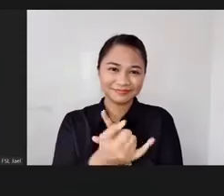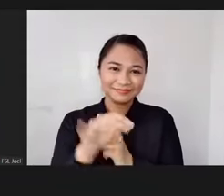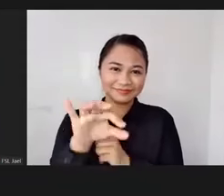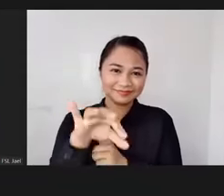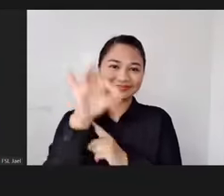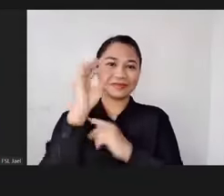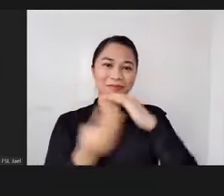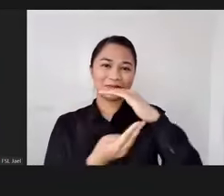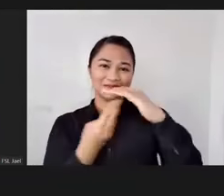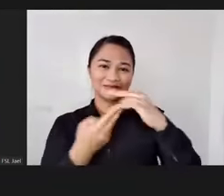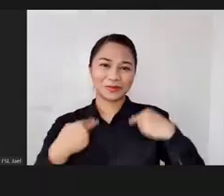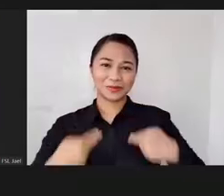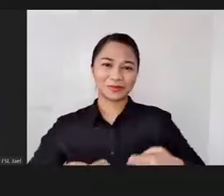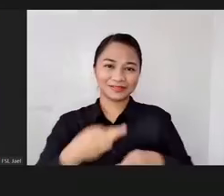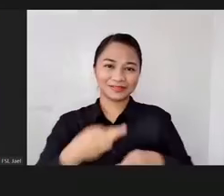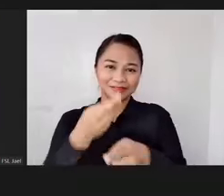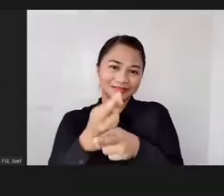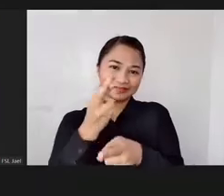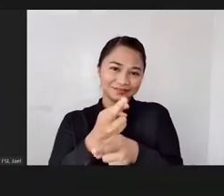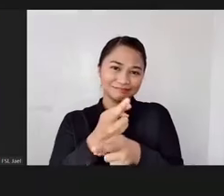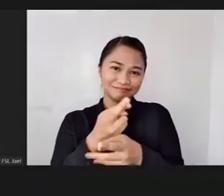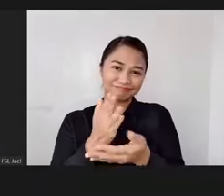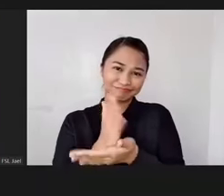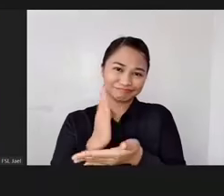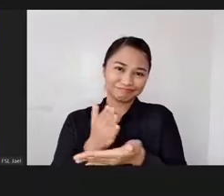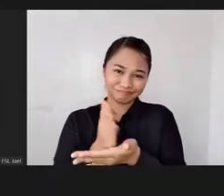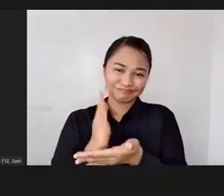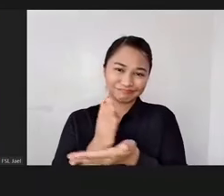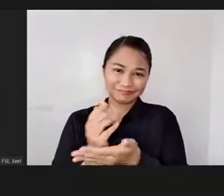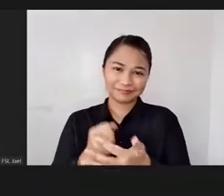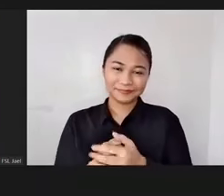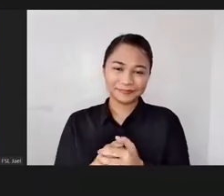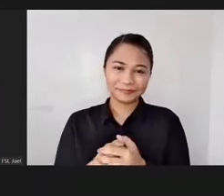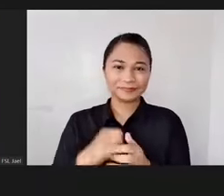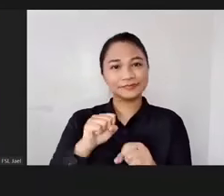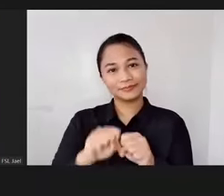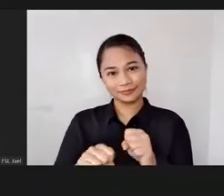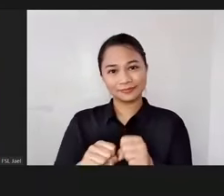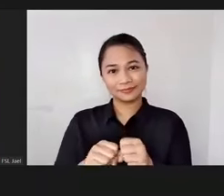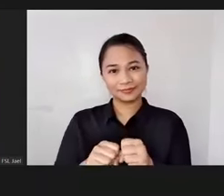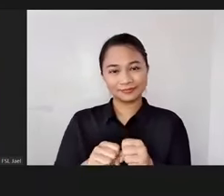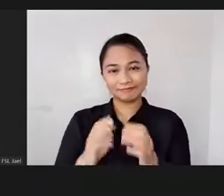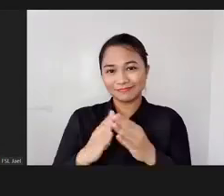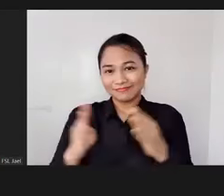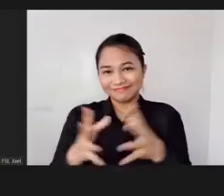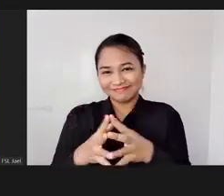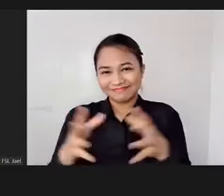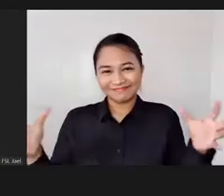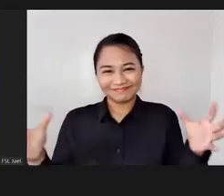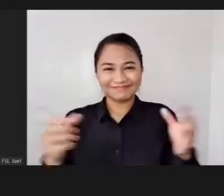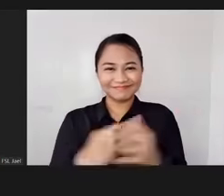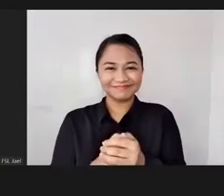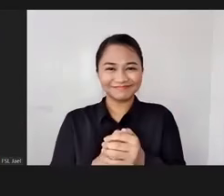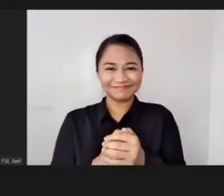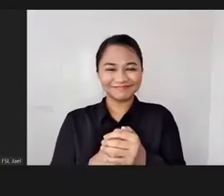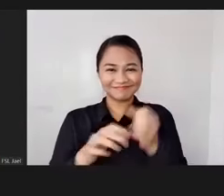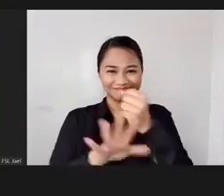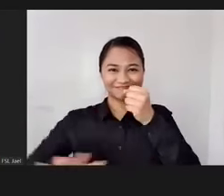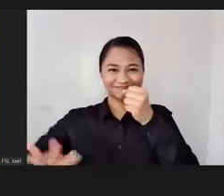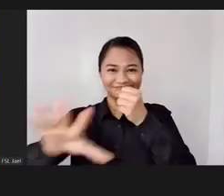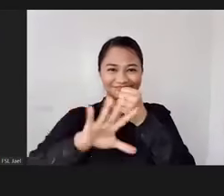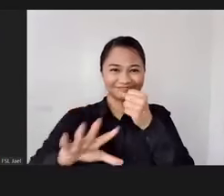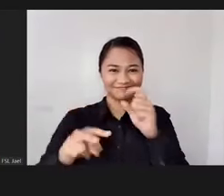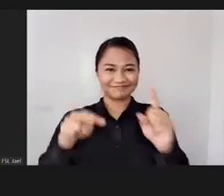population looking at the socially excluded as recipient of help versus being robbed of their natural